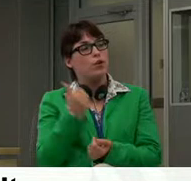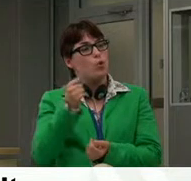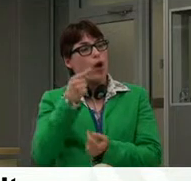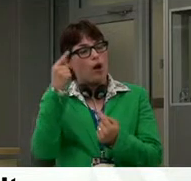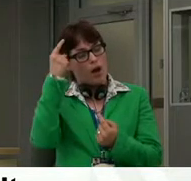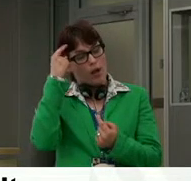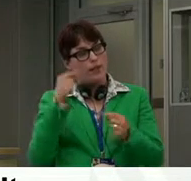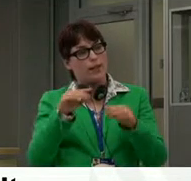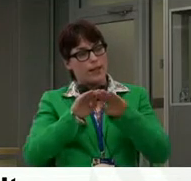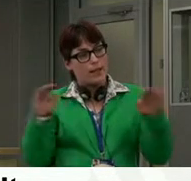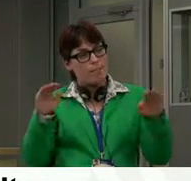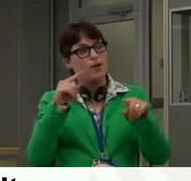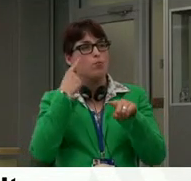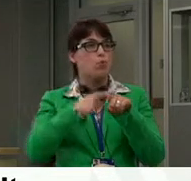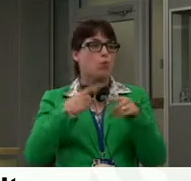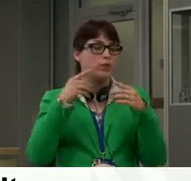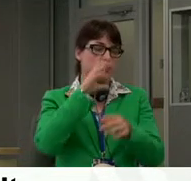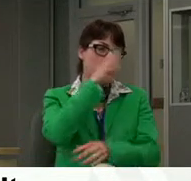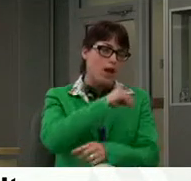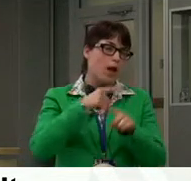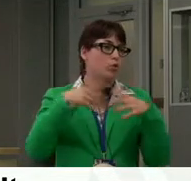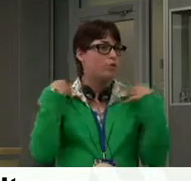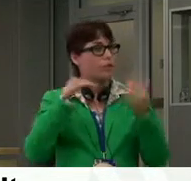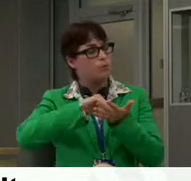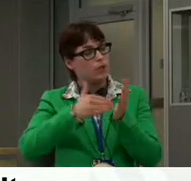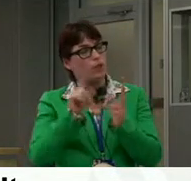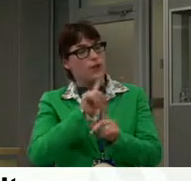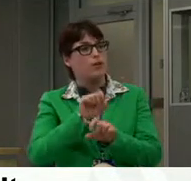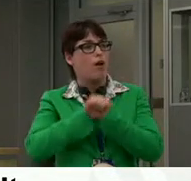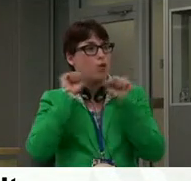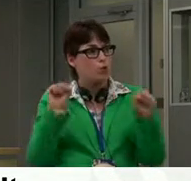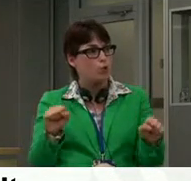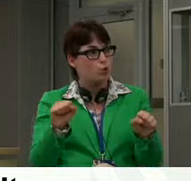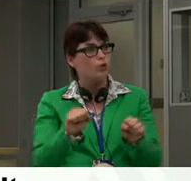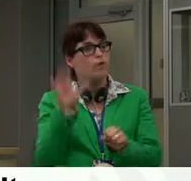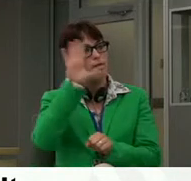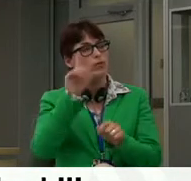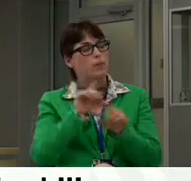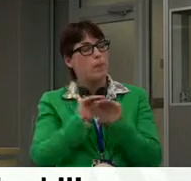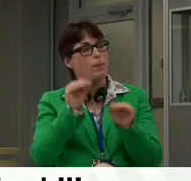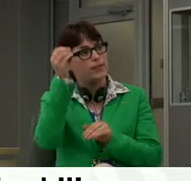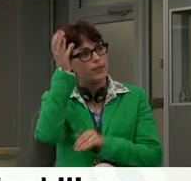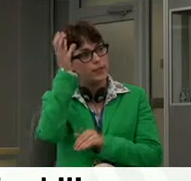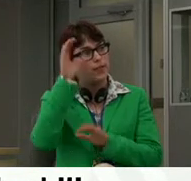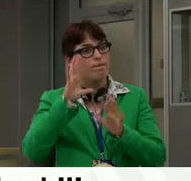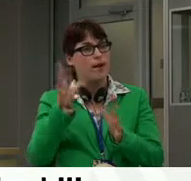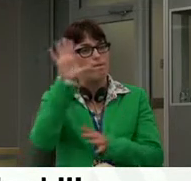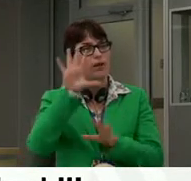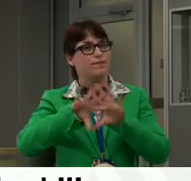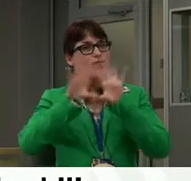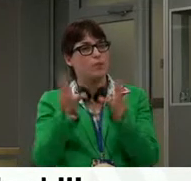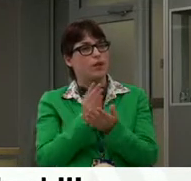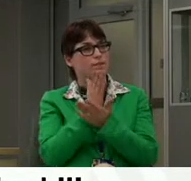students, respective to their skills, need to be provided with